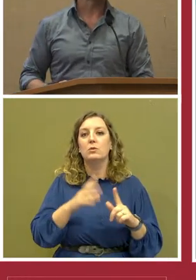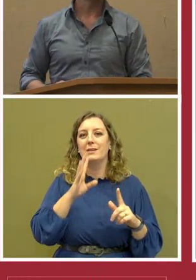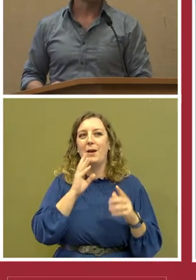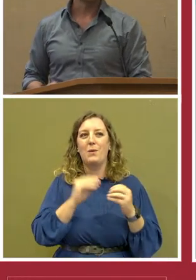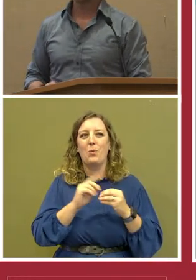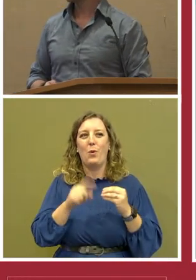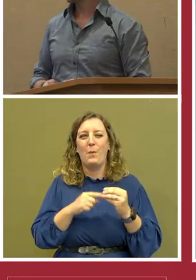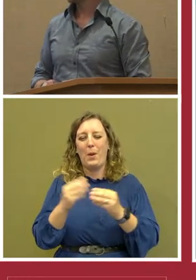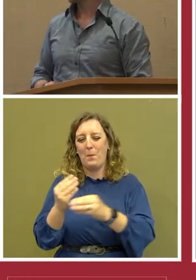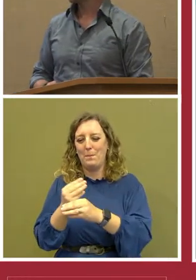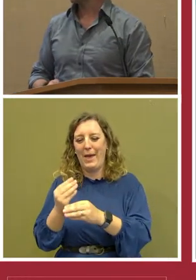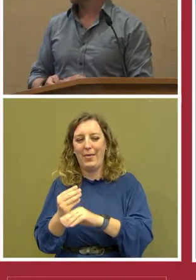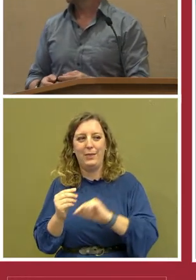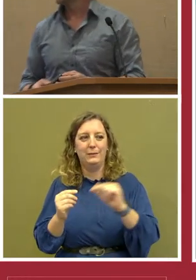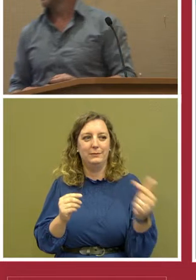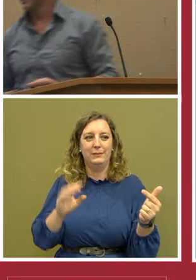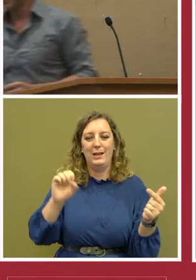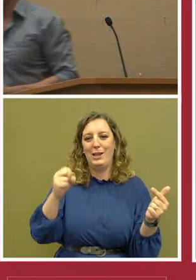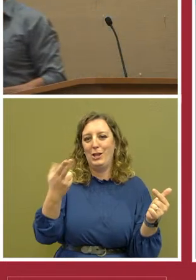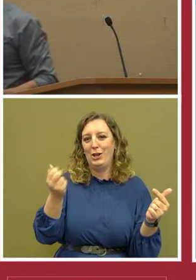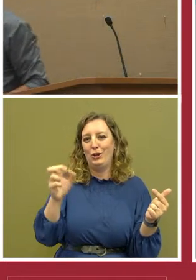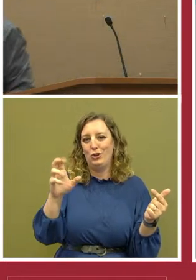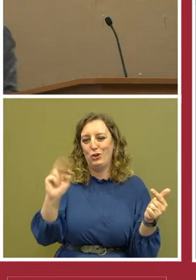side of things, let me turn things over to Sharon.